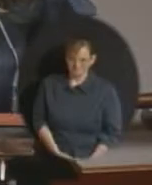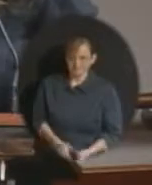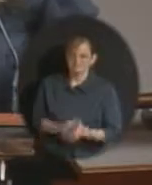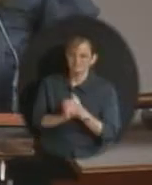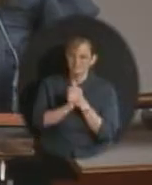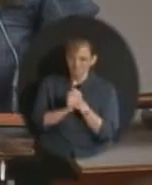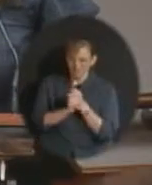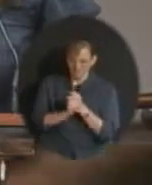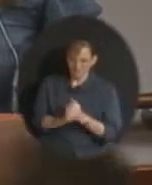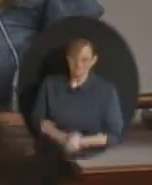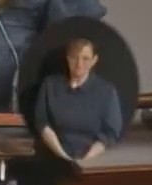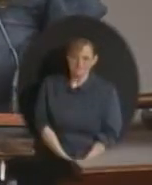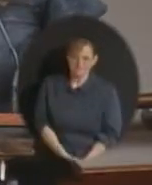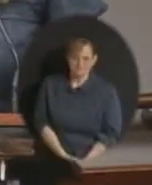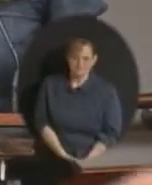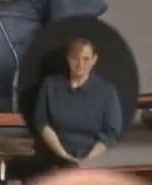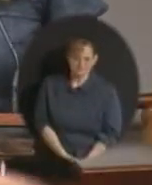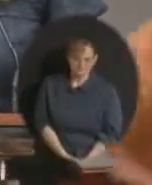Congratulations.